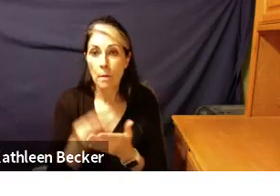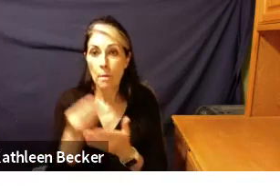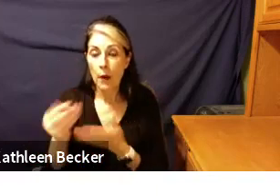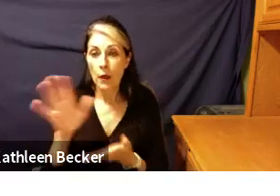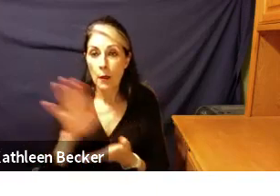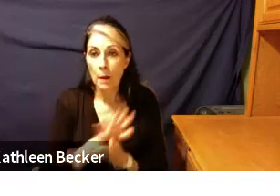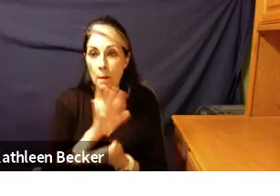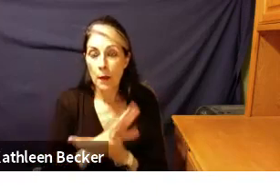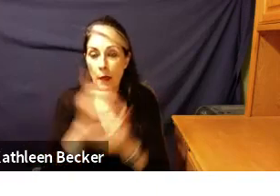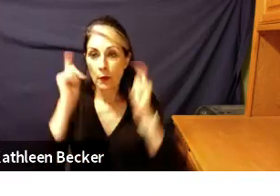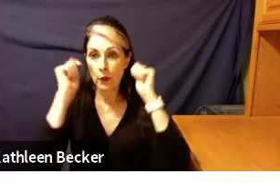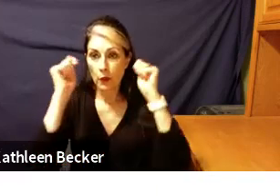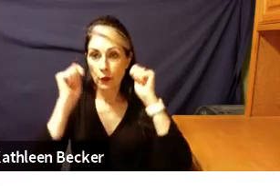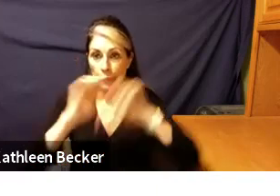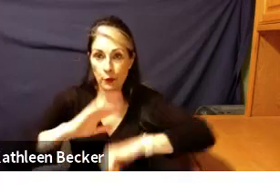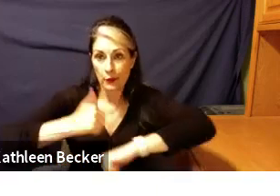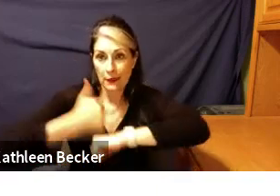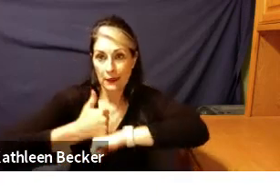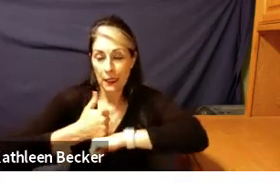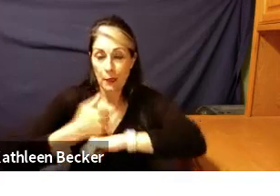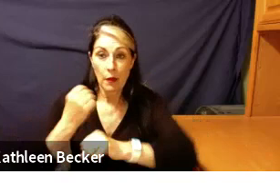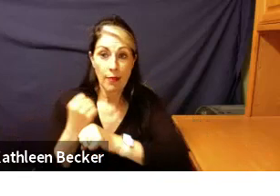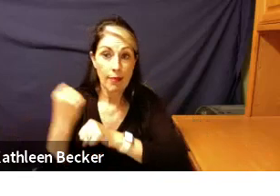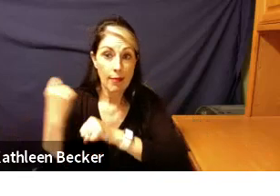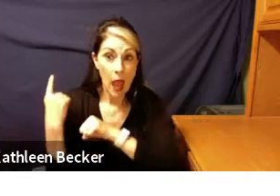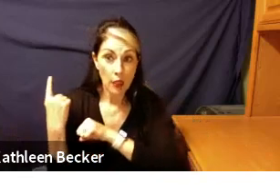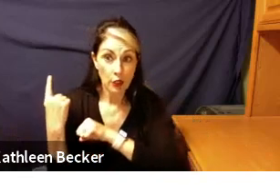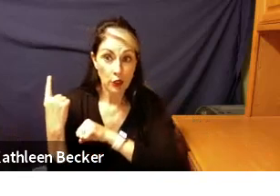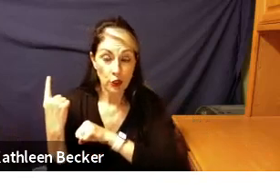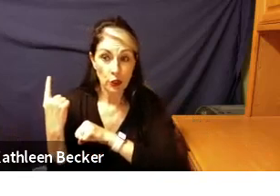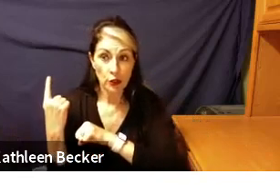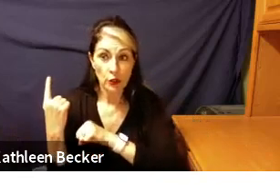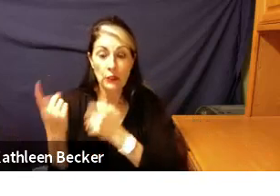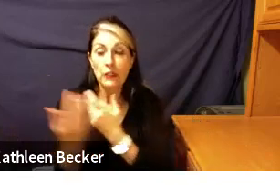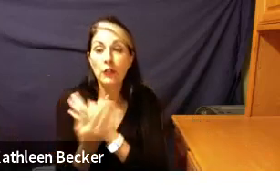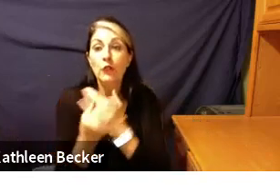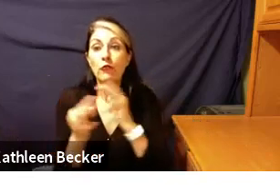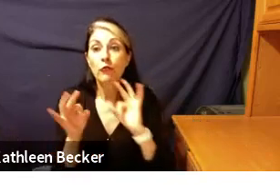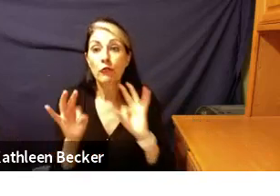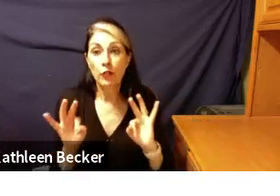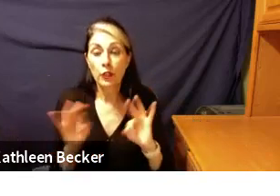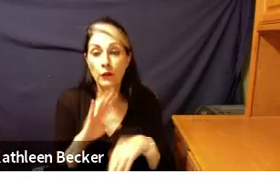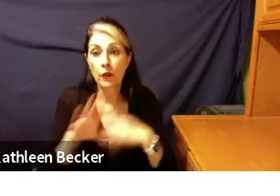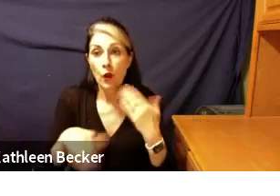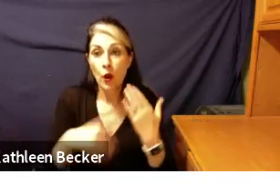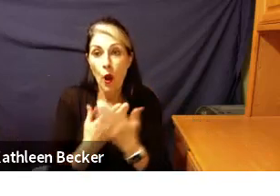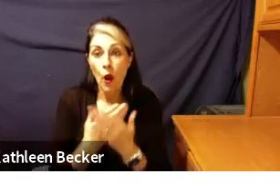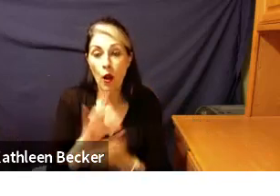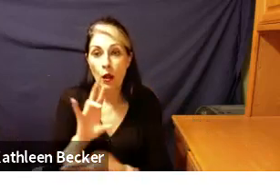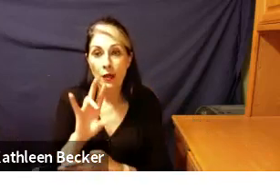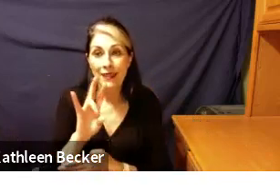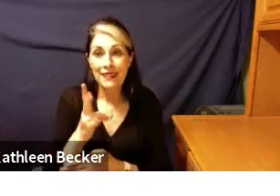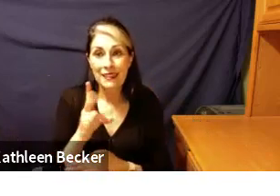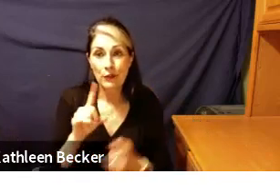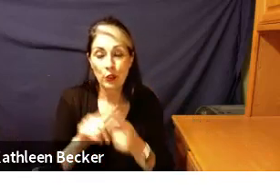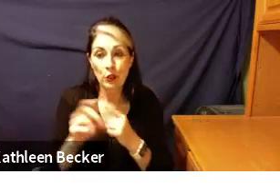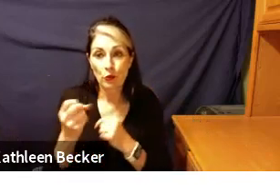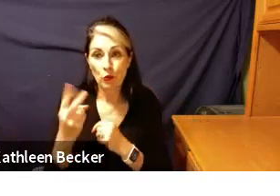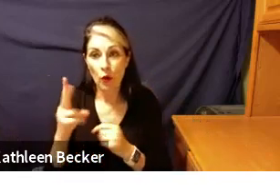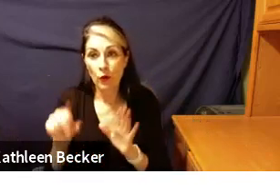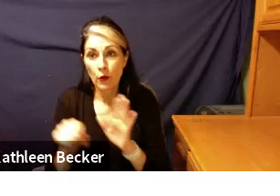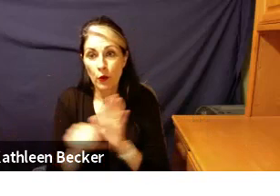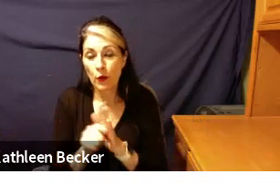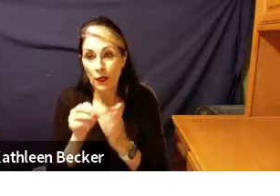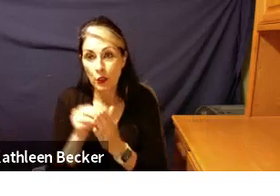Paper Tutoring platform last year. It is free for all of our 7th through 12th grade